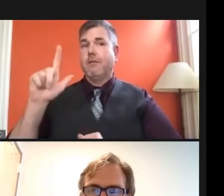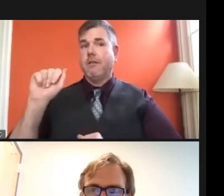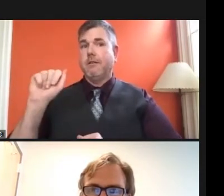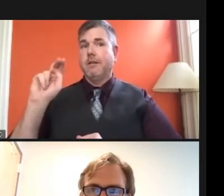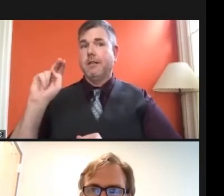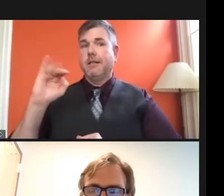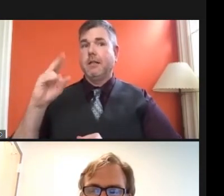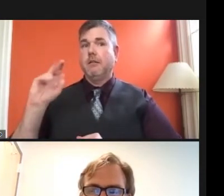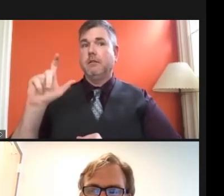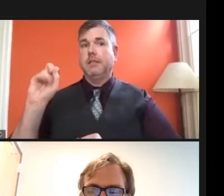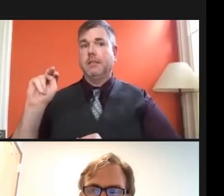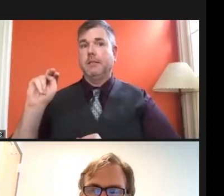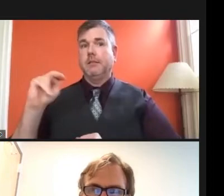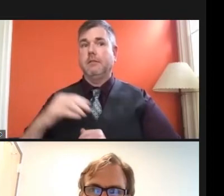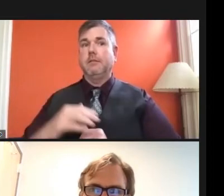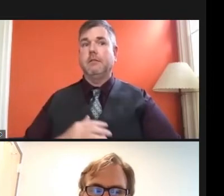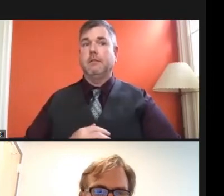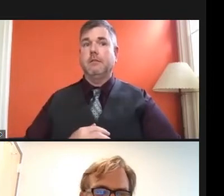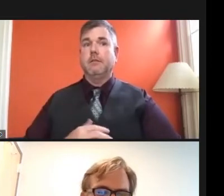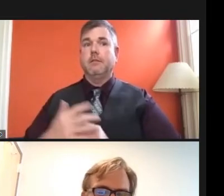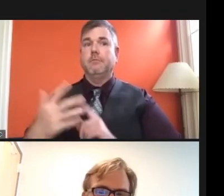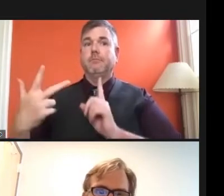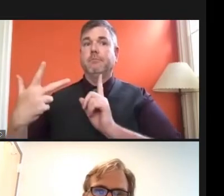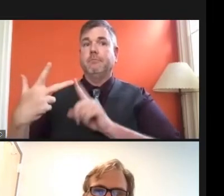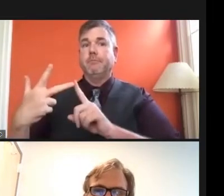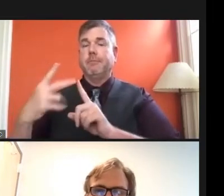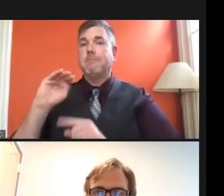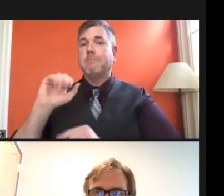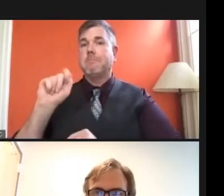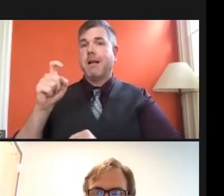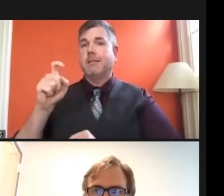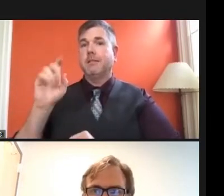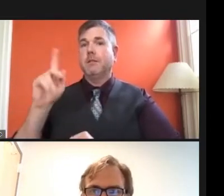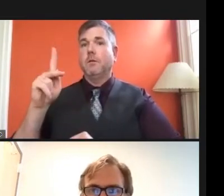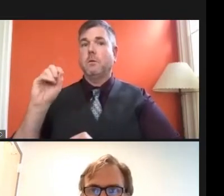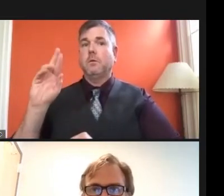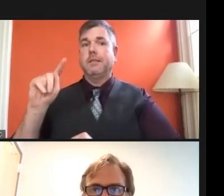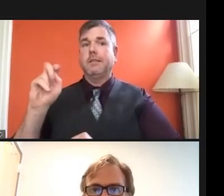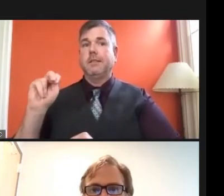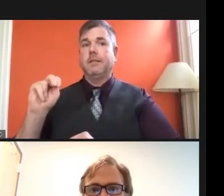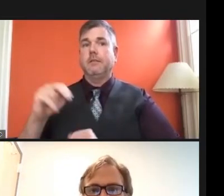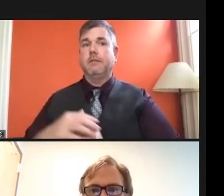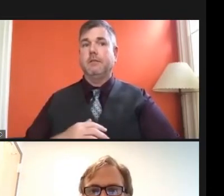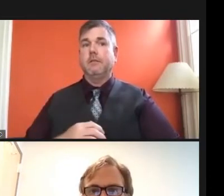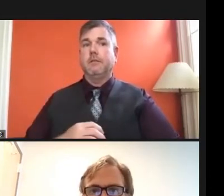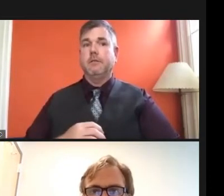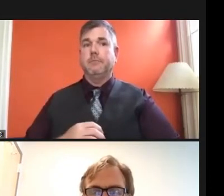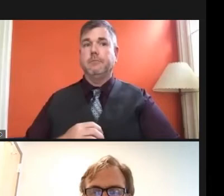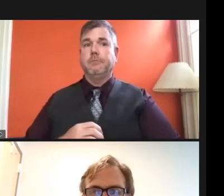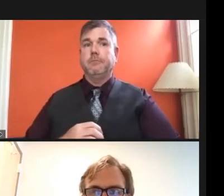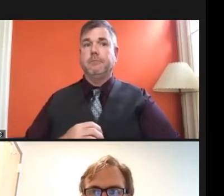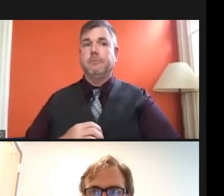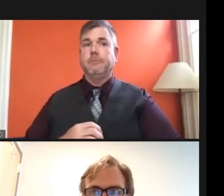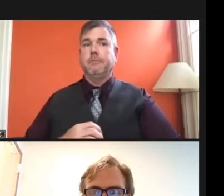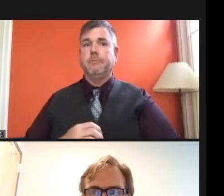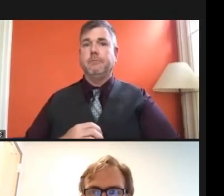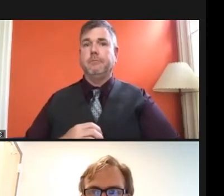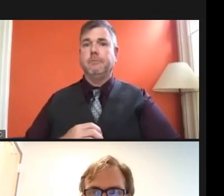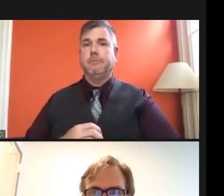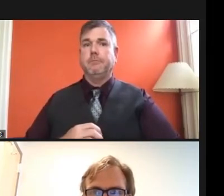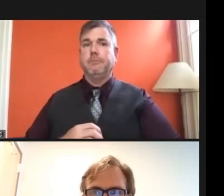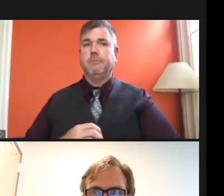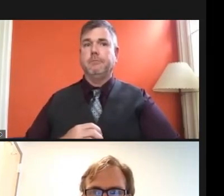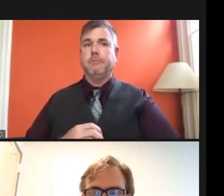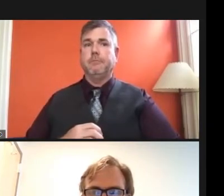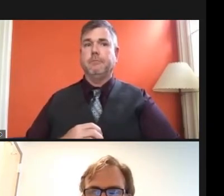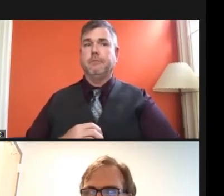Korten, our Marin Recovers Director, who is also overseeing our business recovery and reopening efforts. I want to take a minute before we